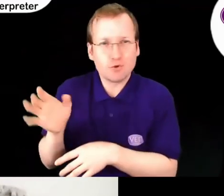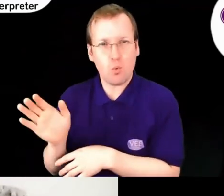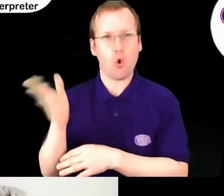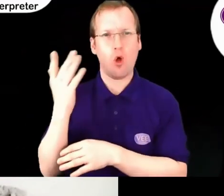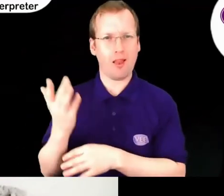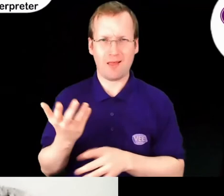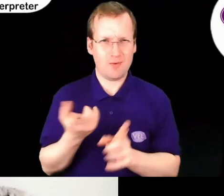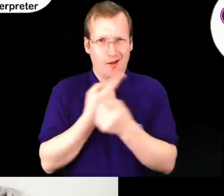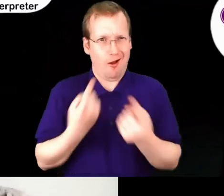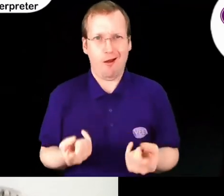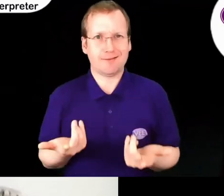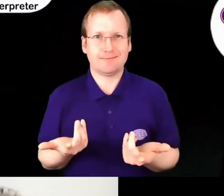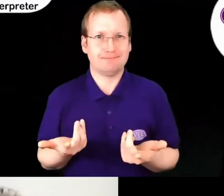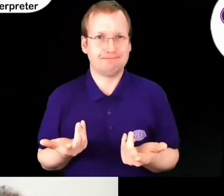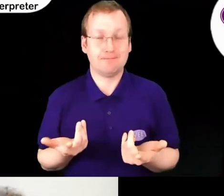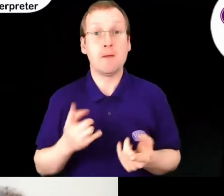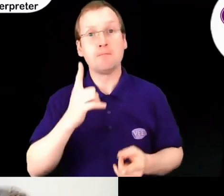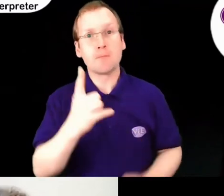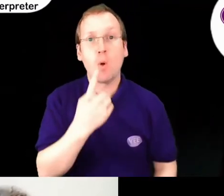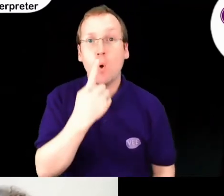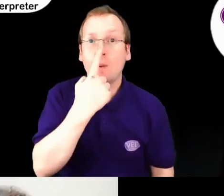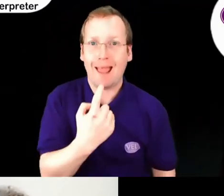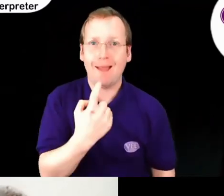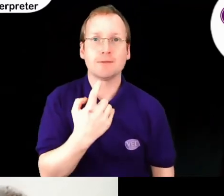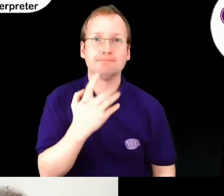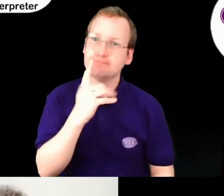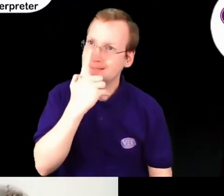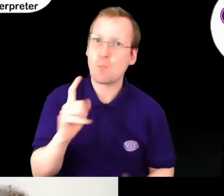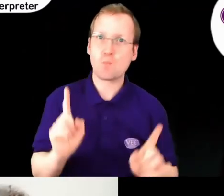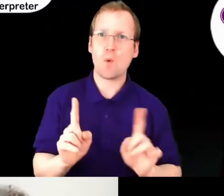impossible. But we can make sure